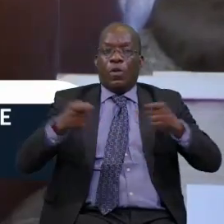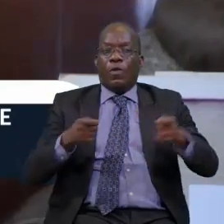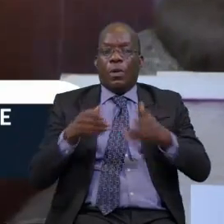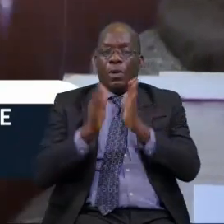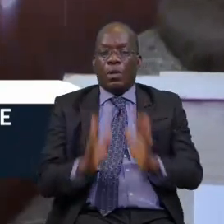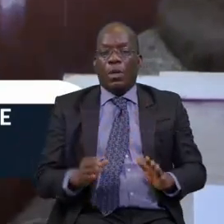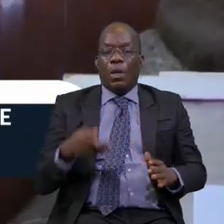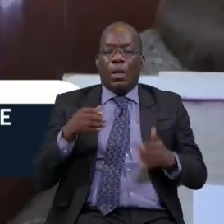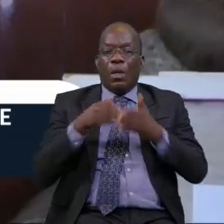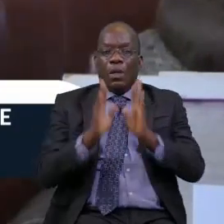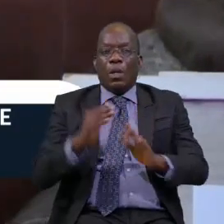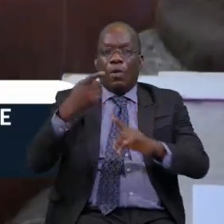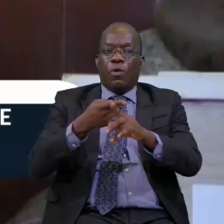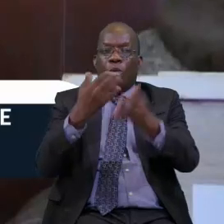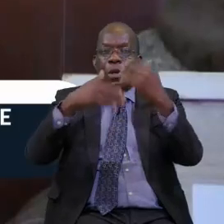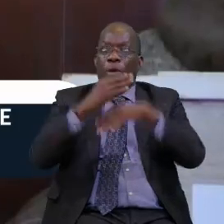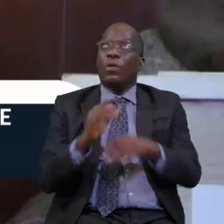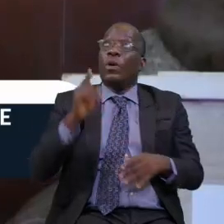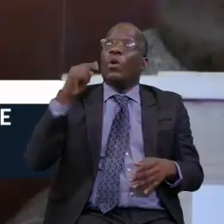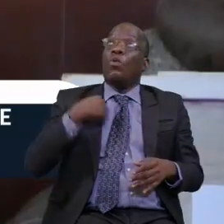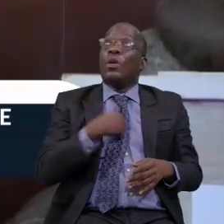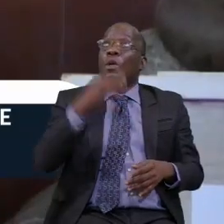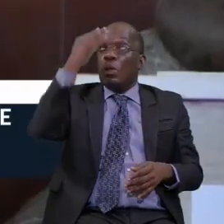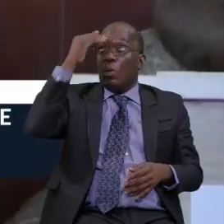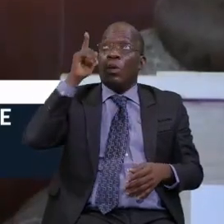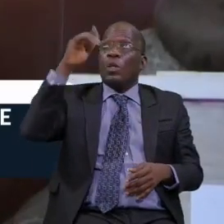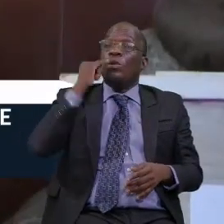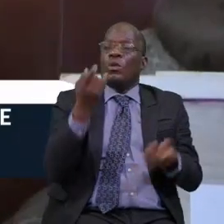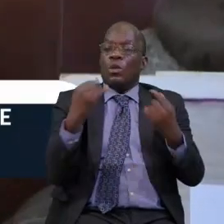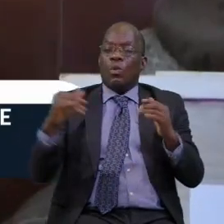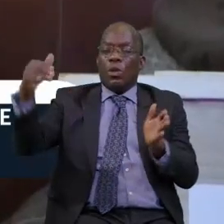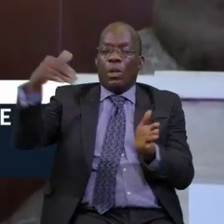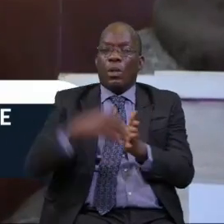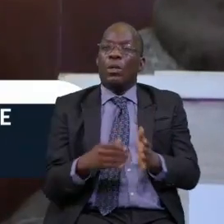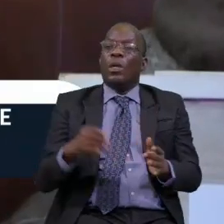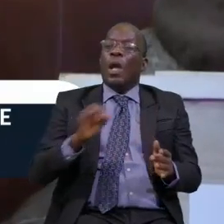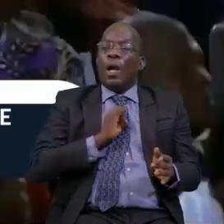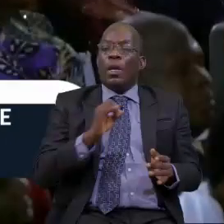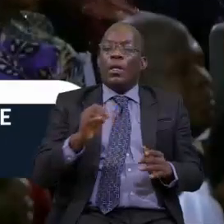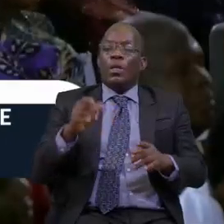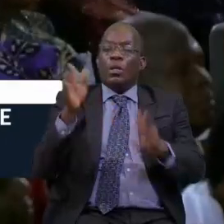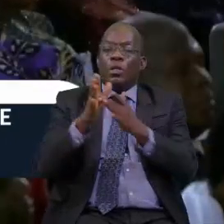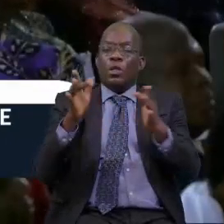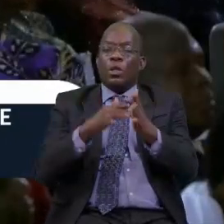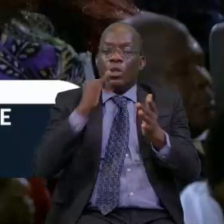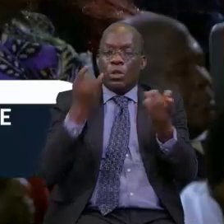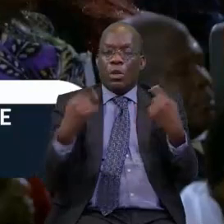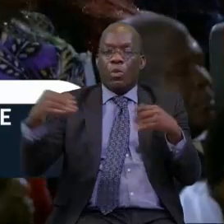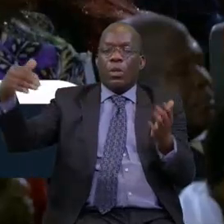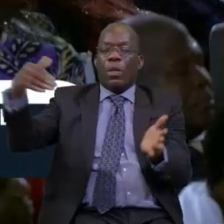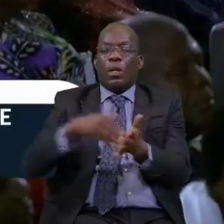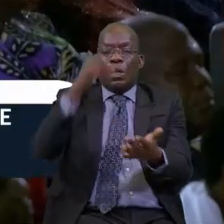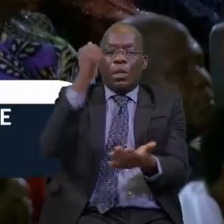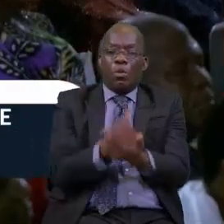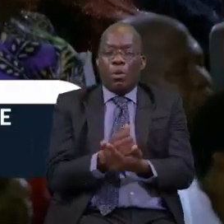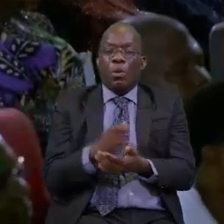he is coming again. I said, Jesus is coming again. Amen. You